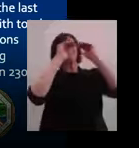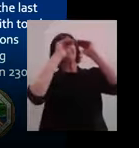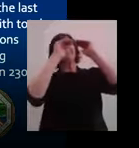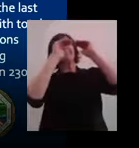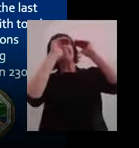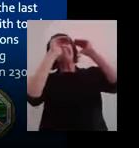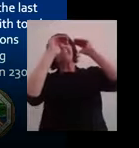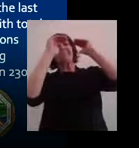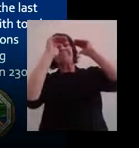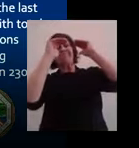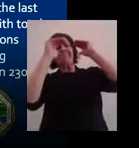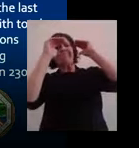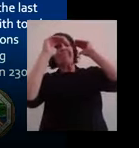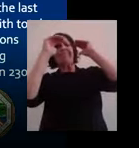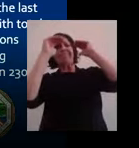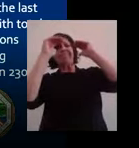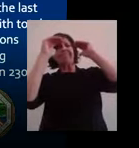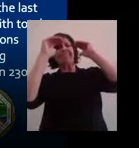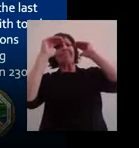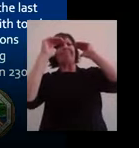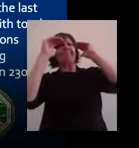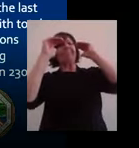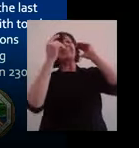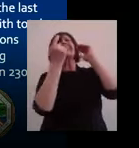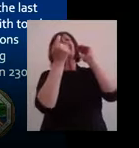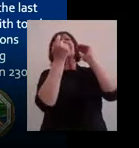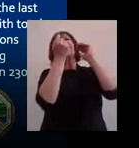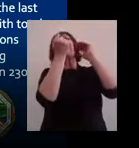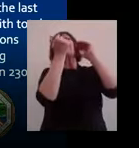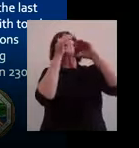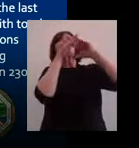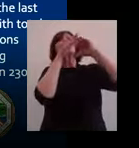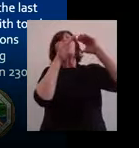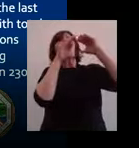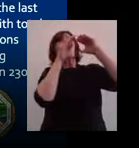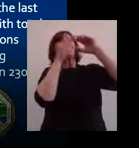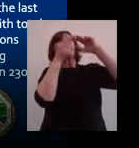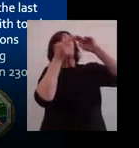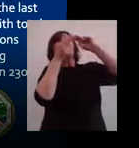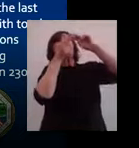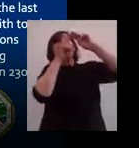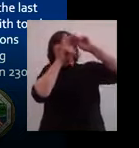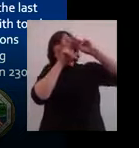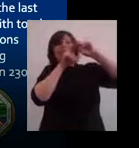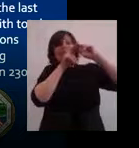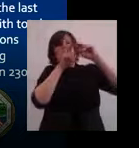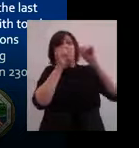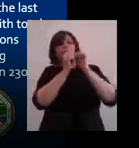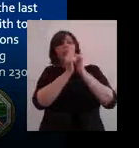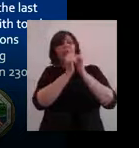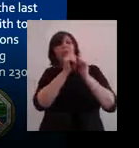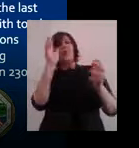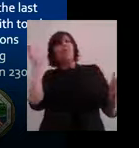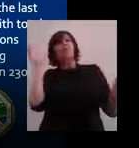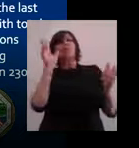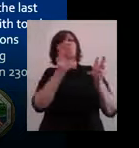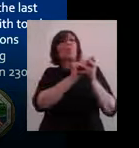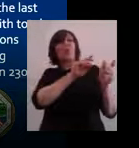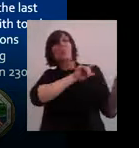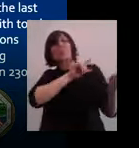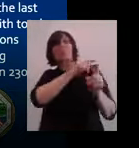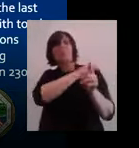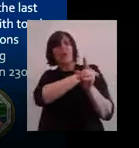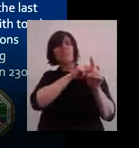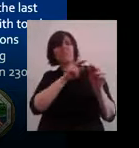are seeing a very, very slow increase in total hospital admissions. However,